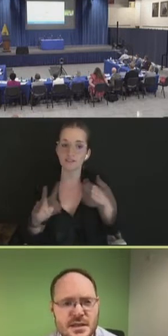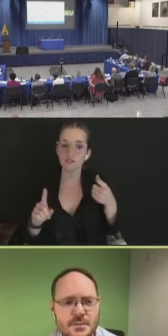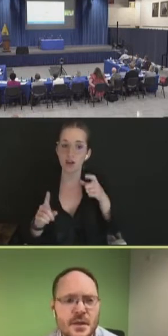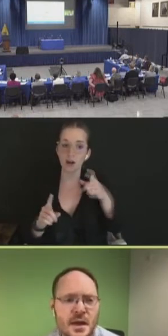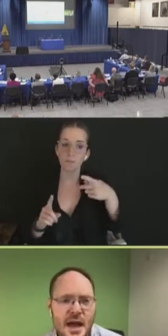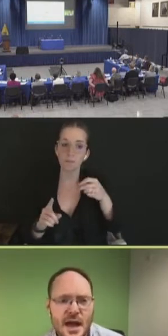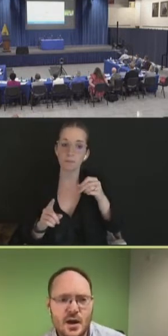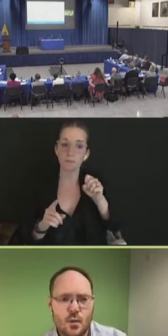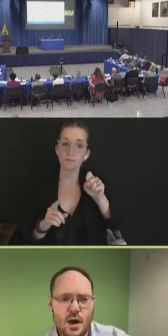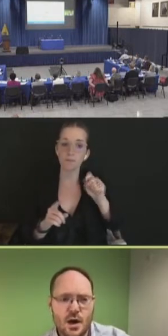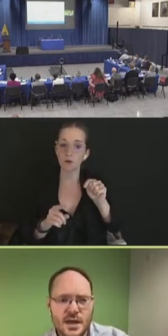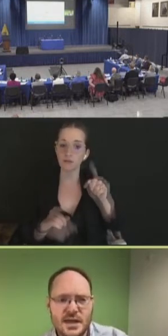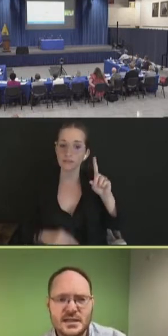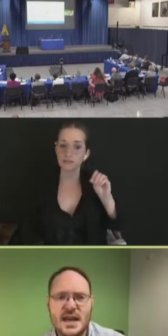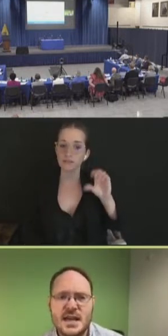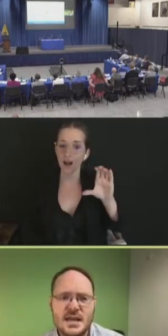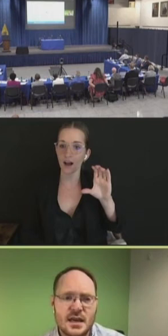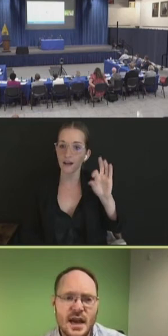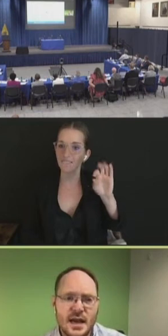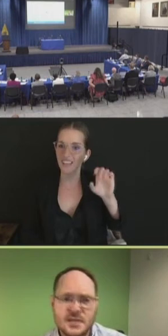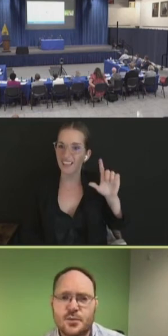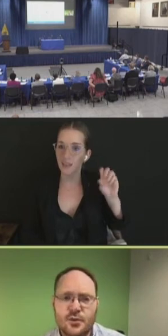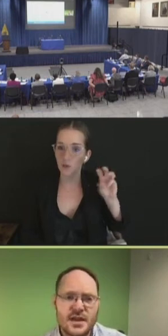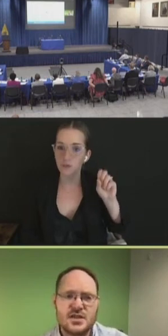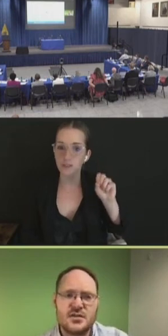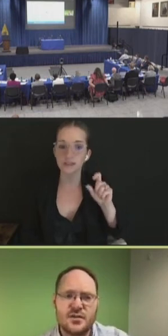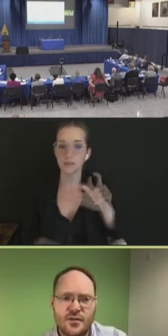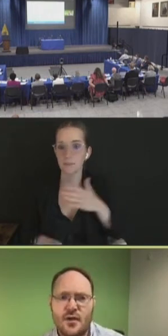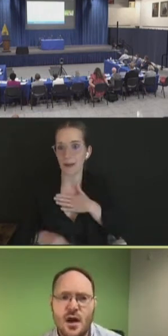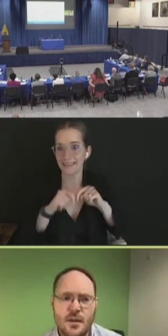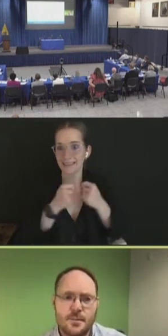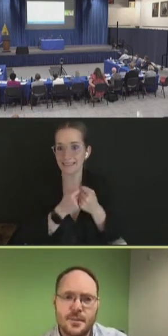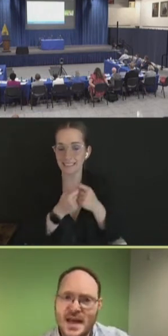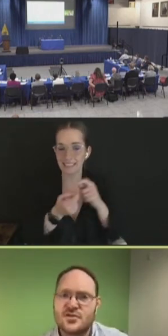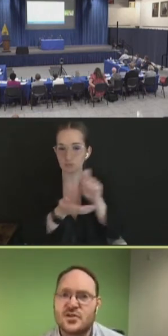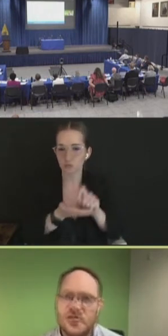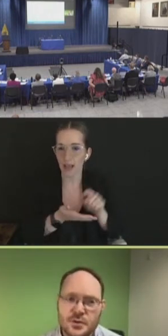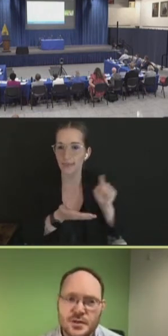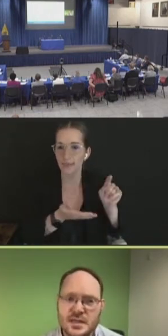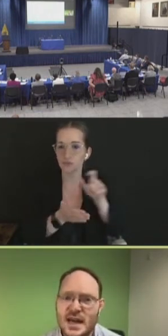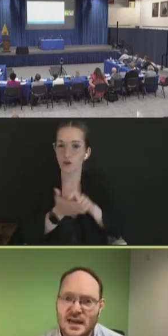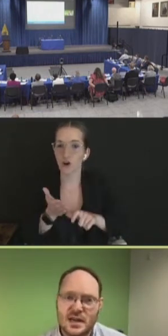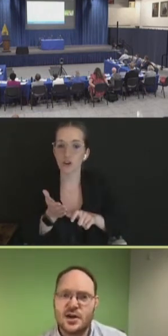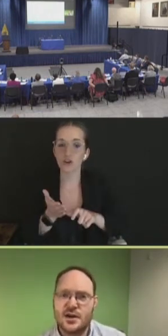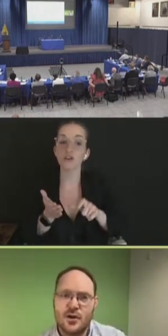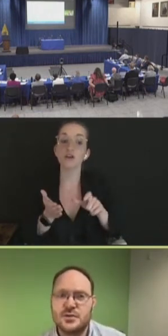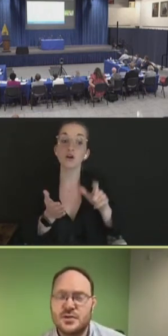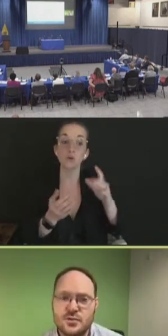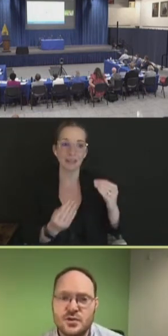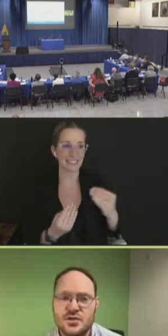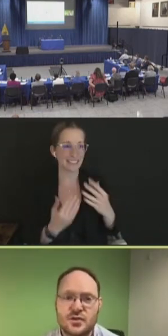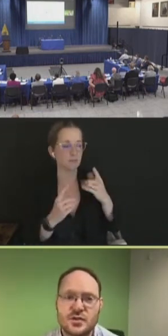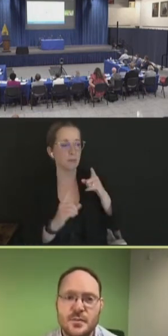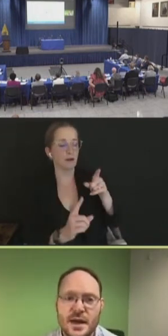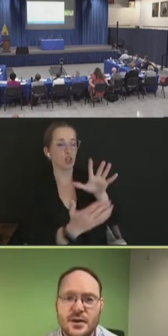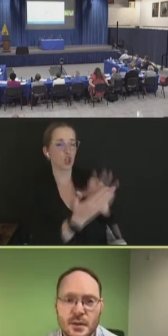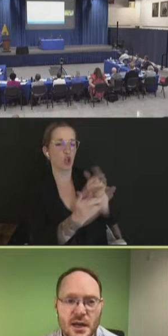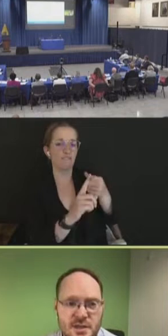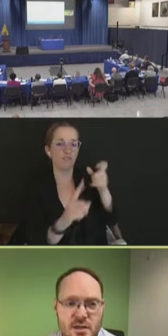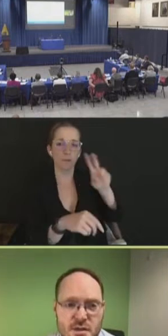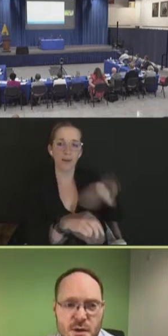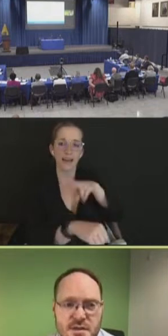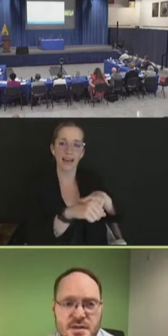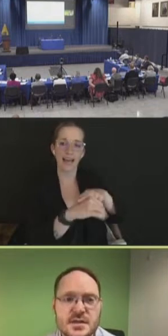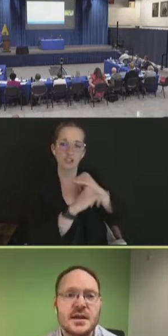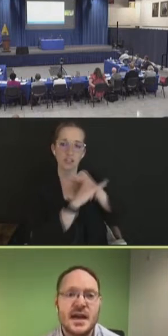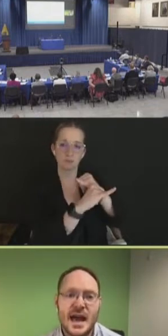and my team, where we can take inspiration from natural immunity and learn how to instruct better